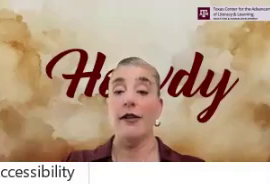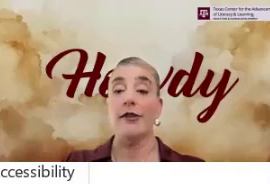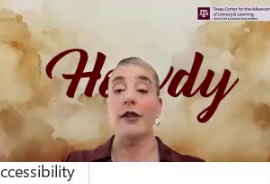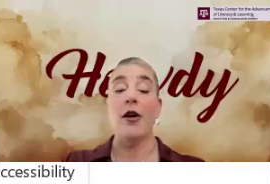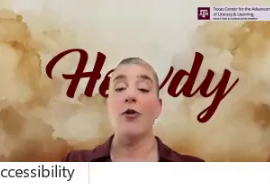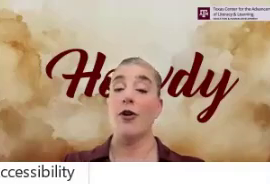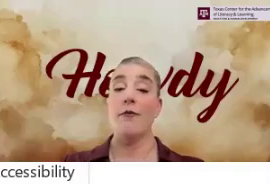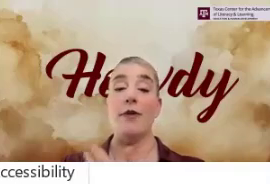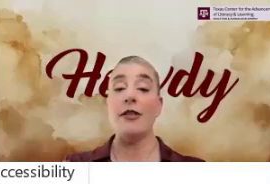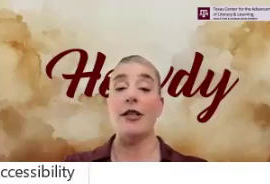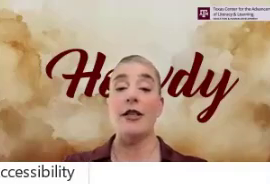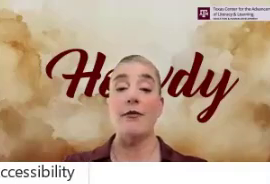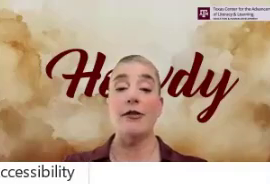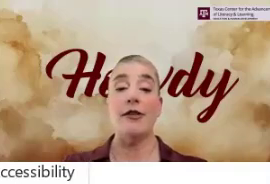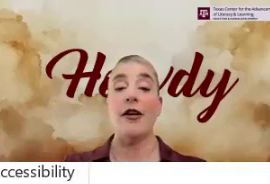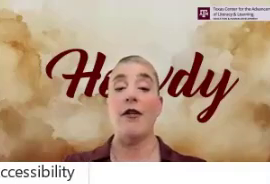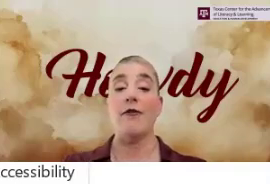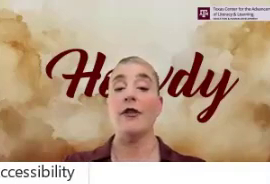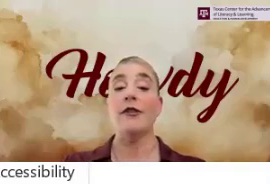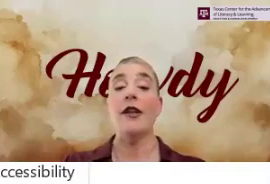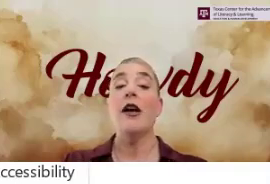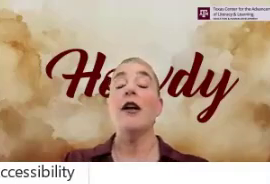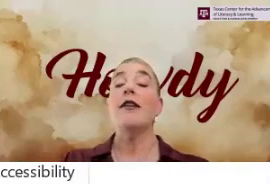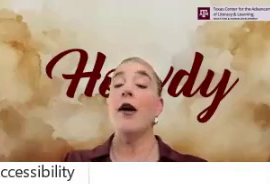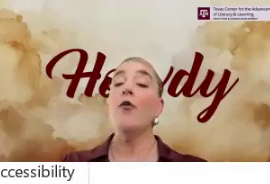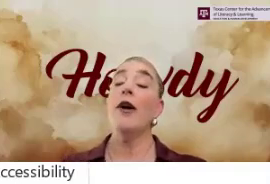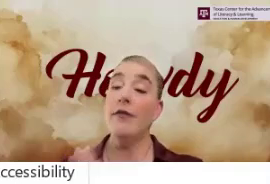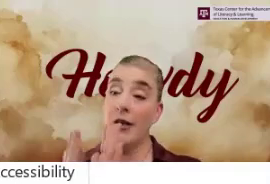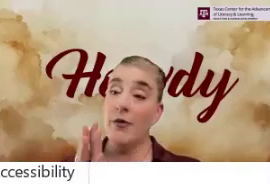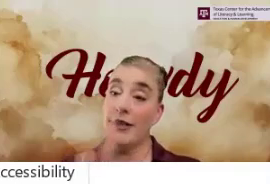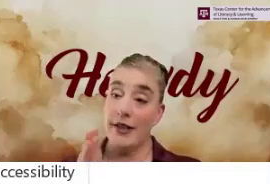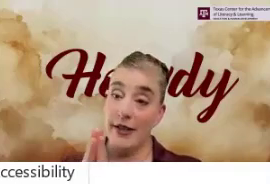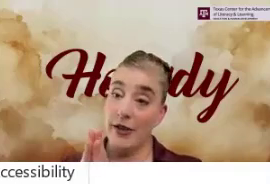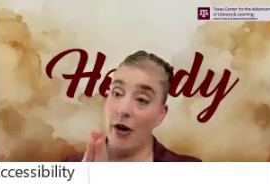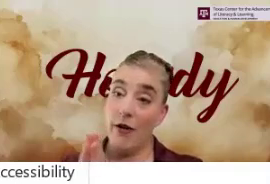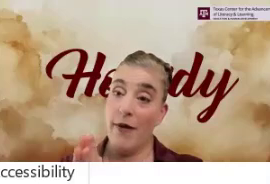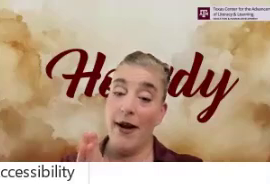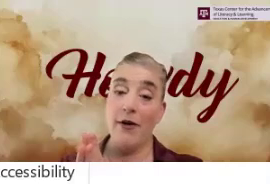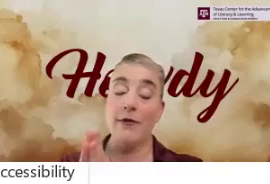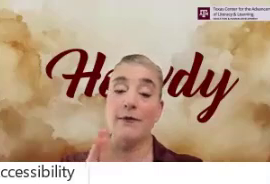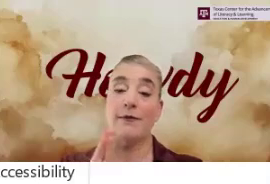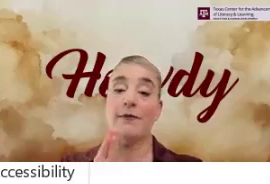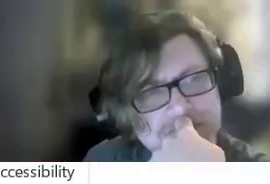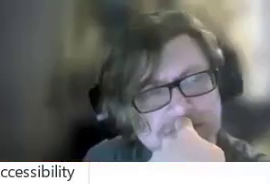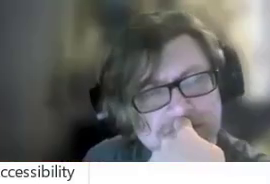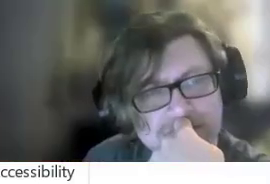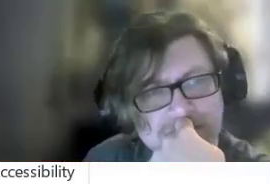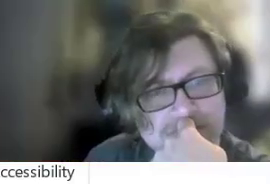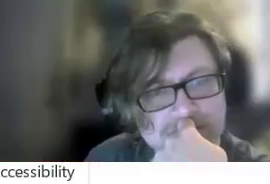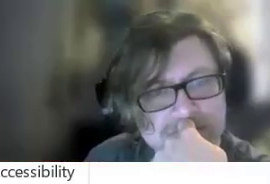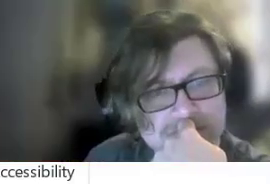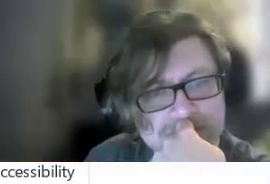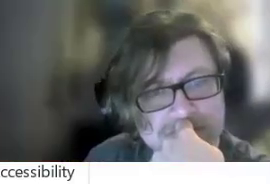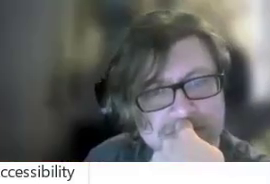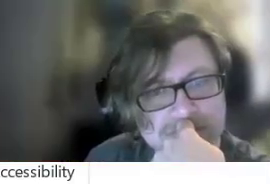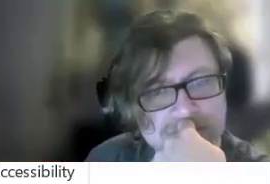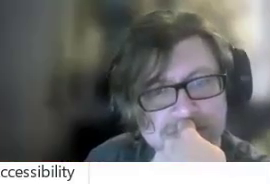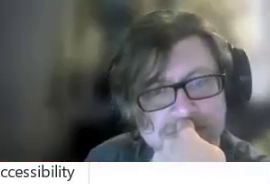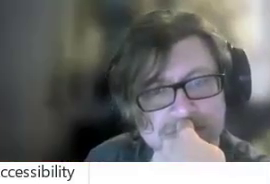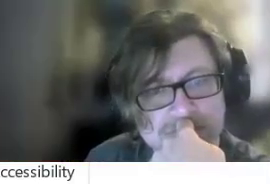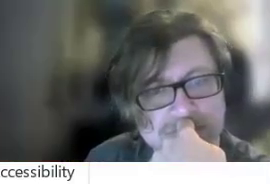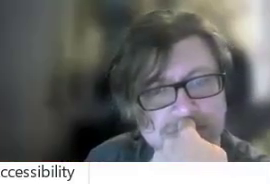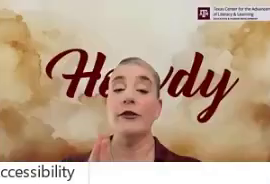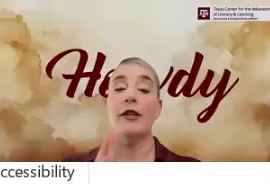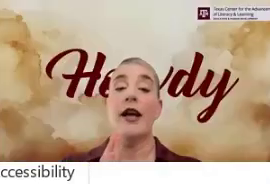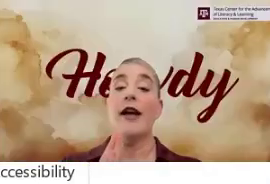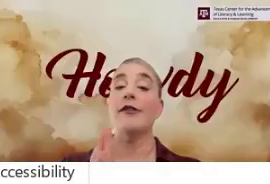downtown Dallas or at a big TWC conference. Now, one thing we didn't talk about is do not